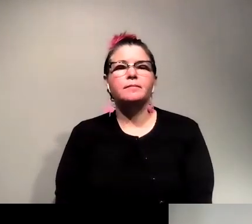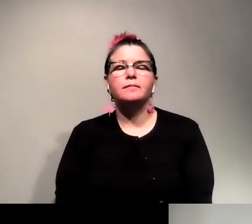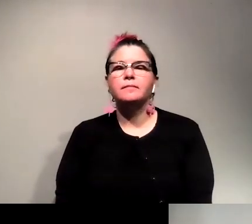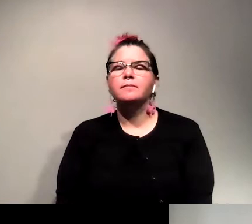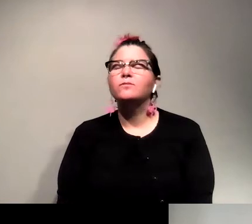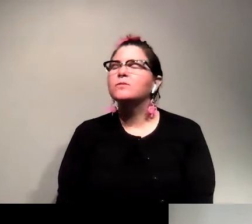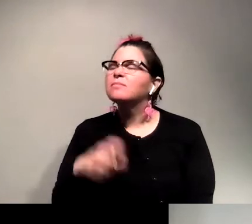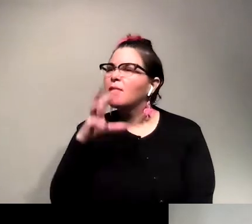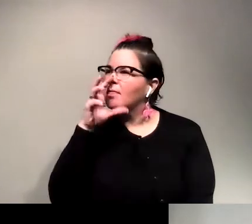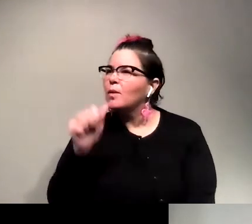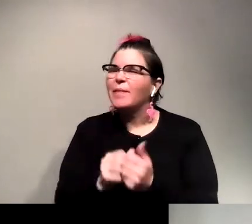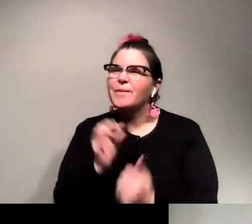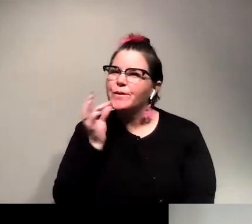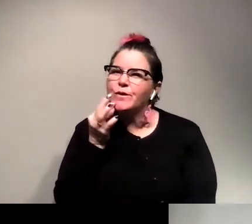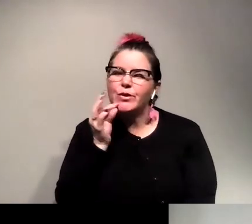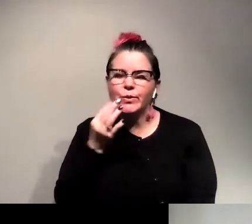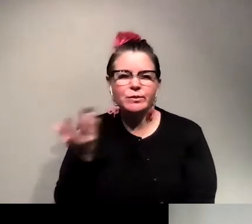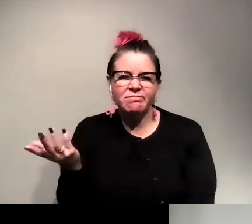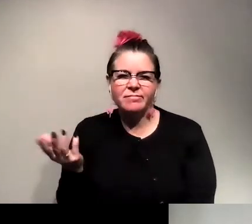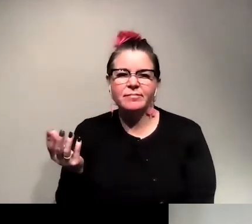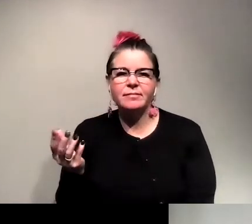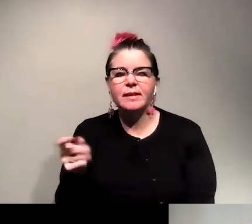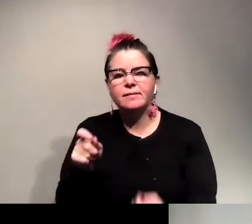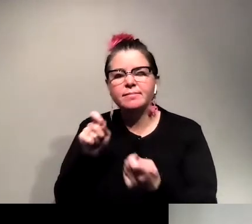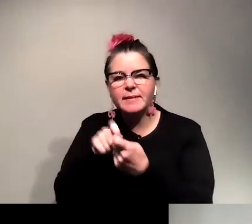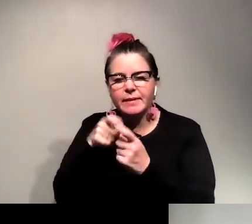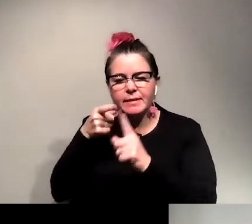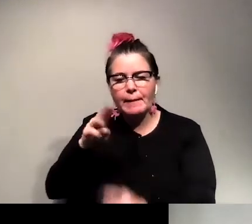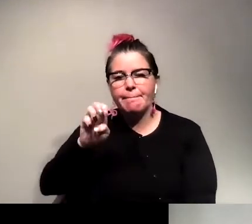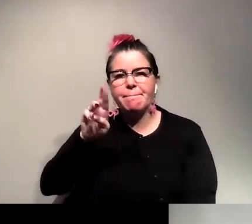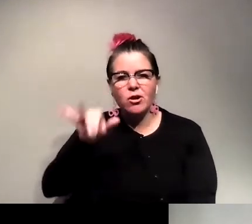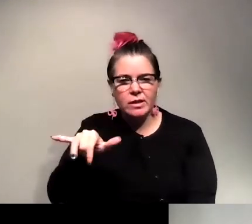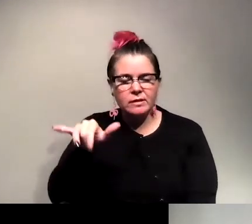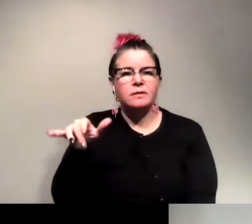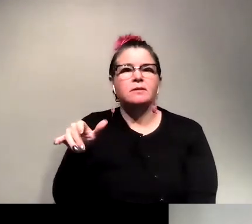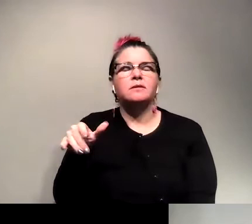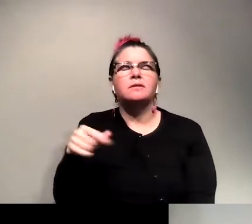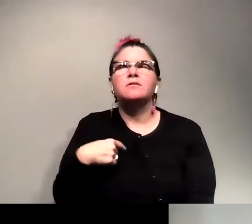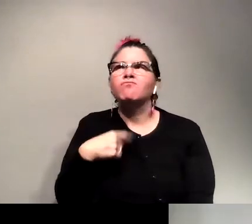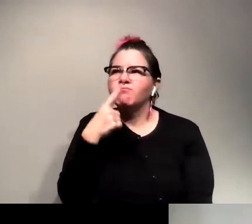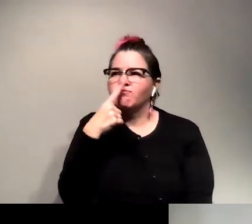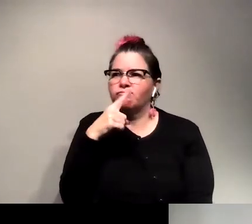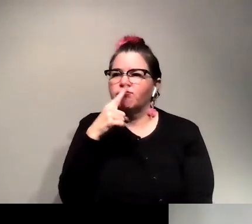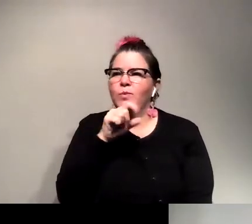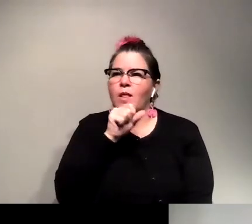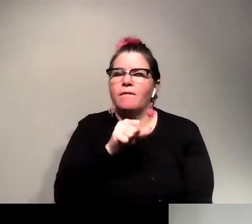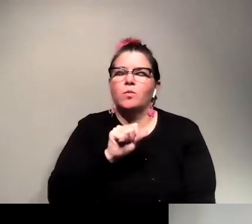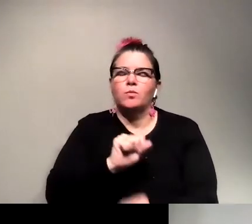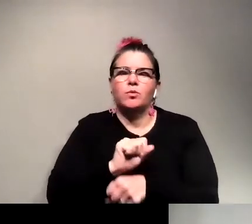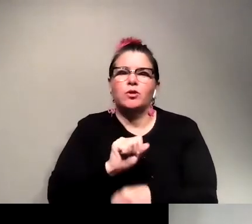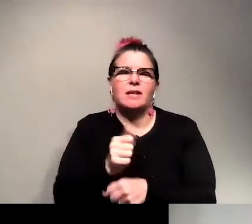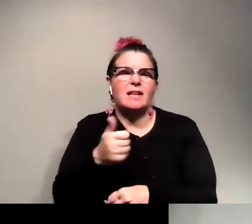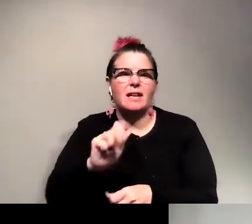general, specifically like berries. Mm-hmm. So I would love to work in any sort of